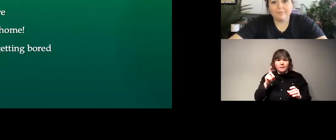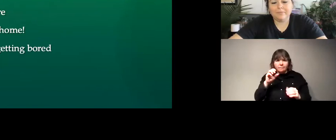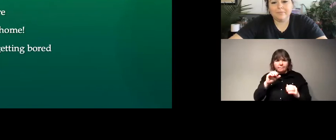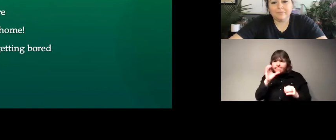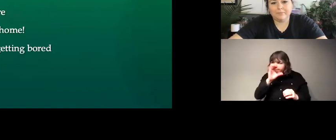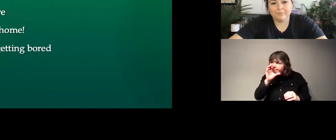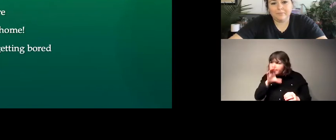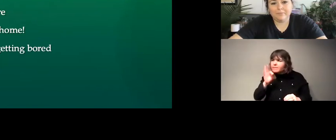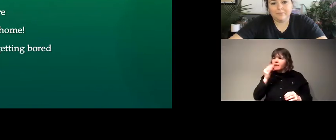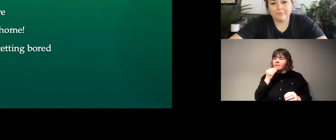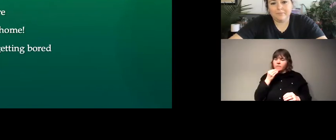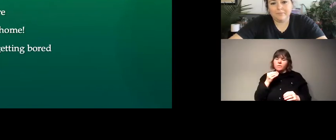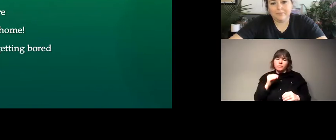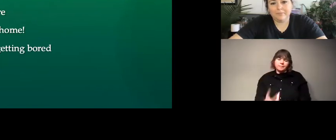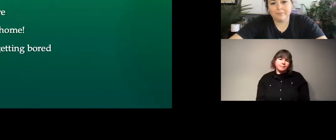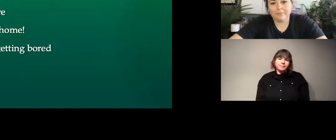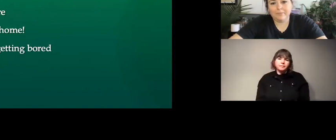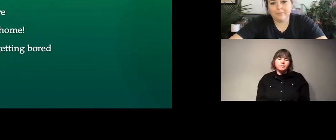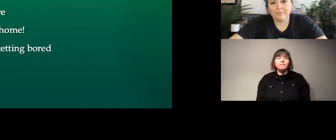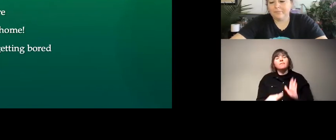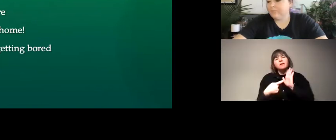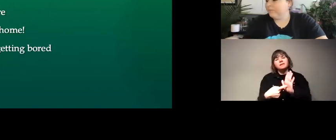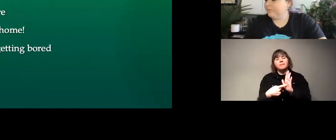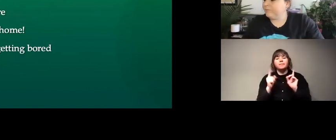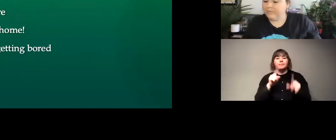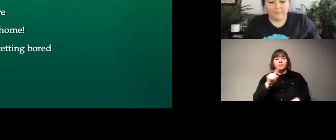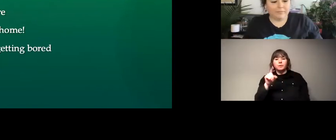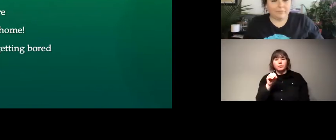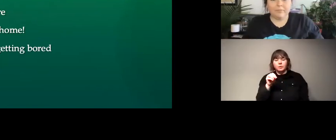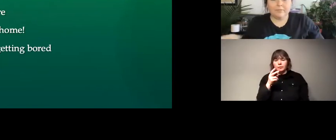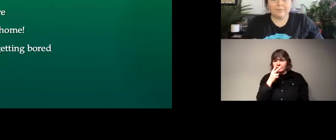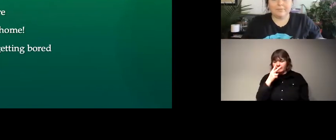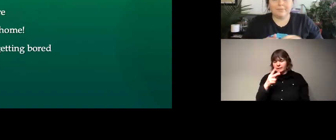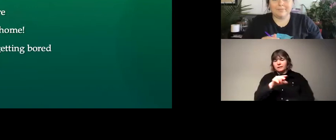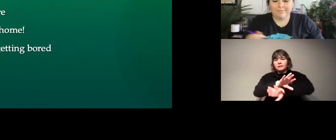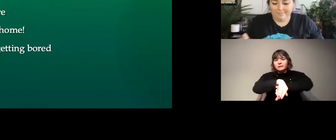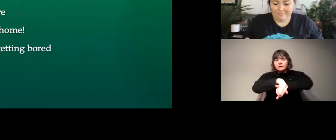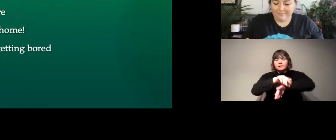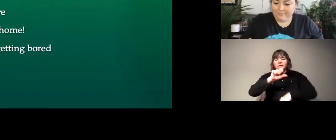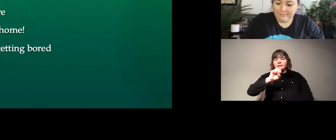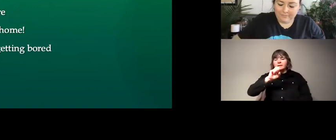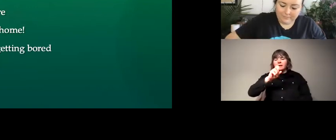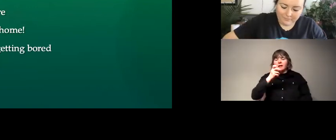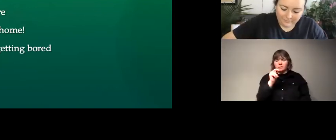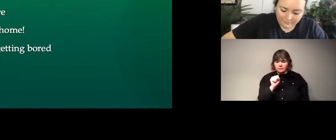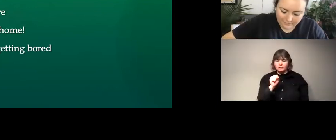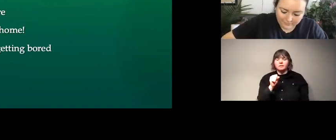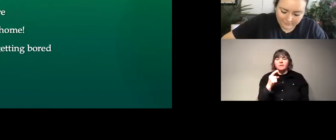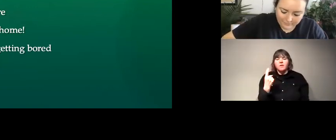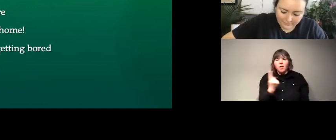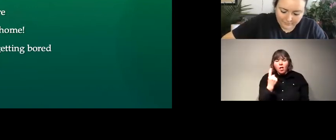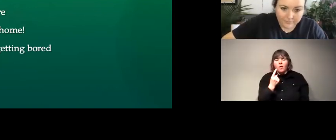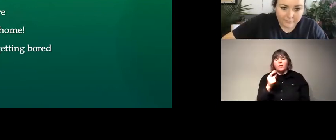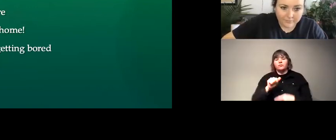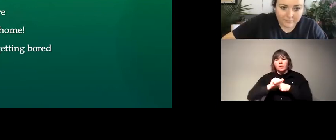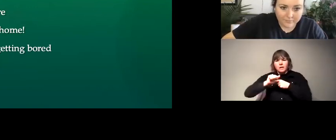wild. So for example, if you go to the zoo and you see the sea lions are always getting trained.